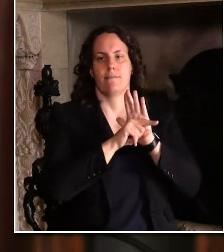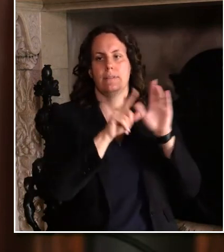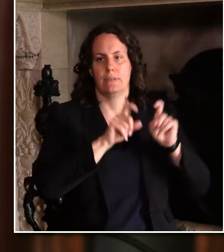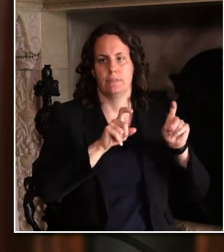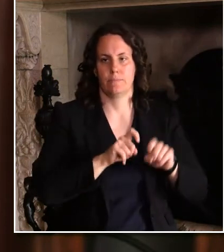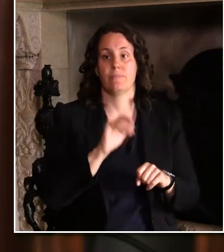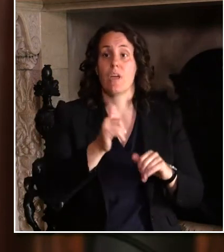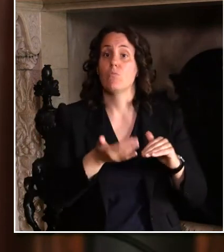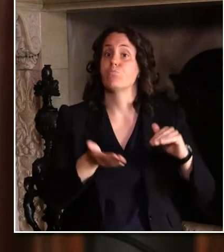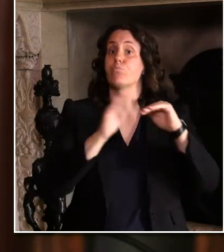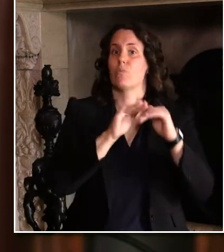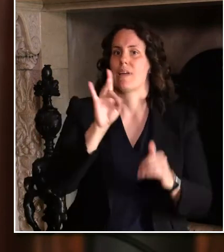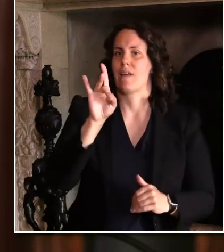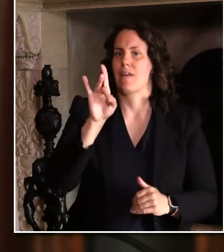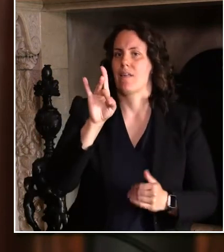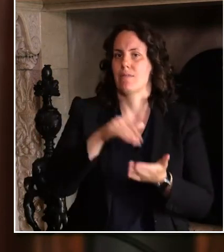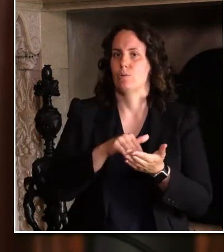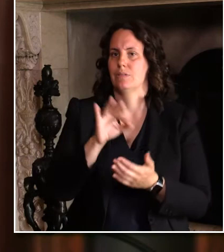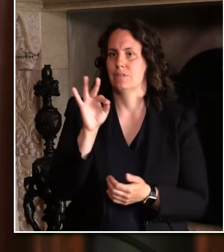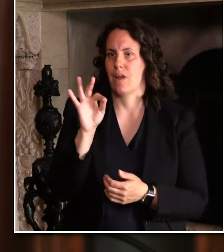8,938. And we now have